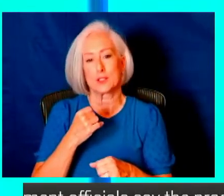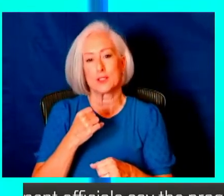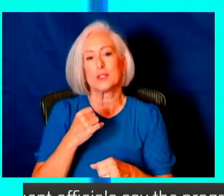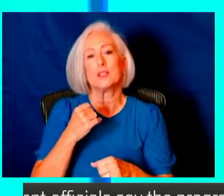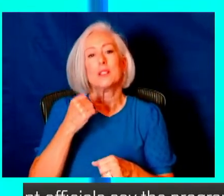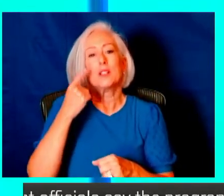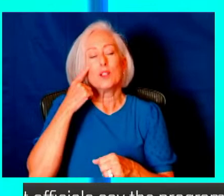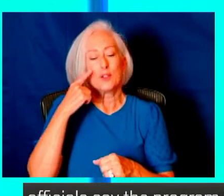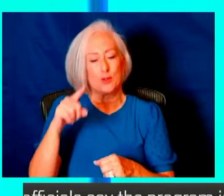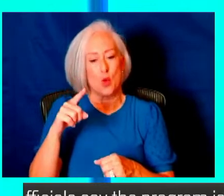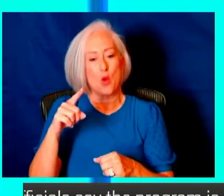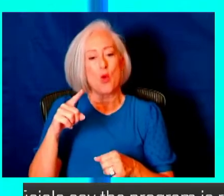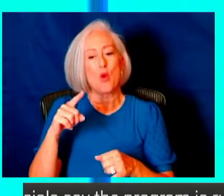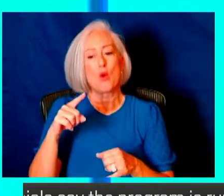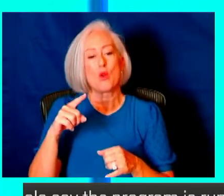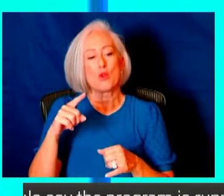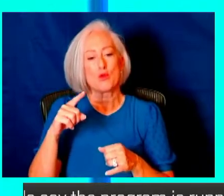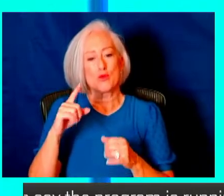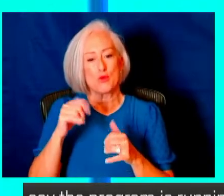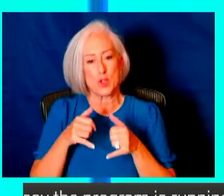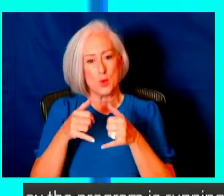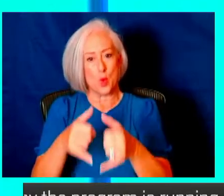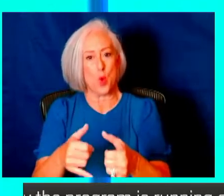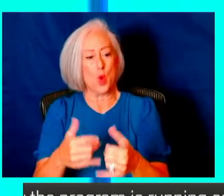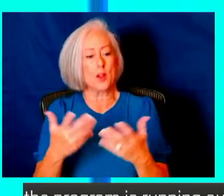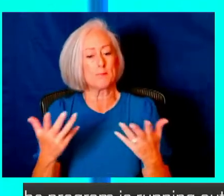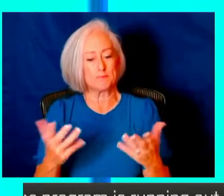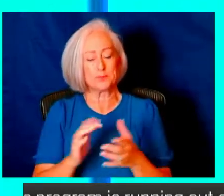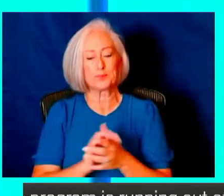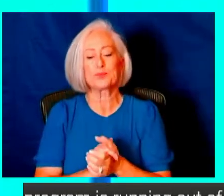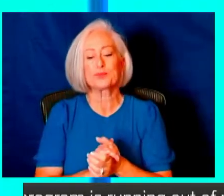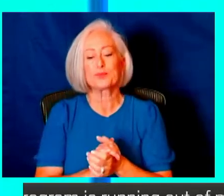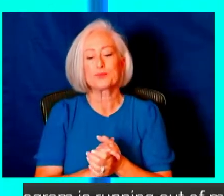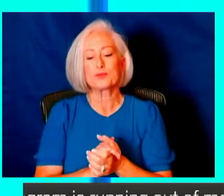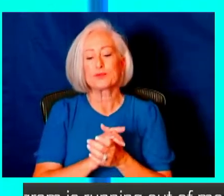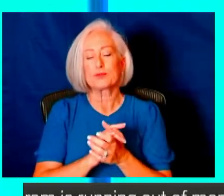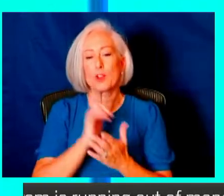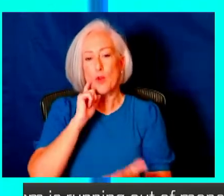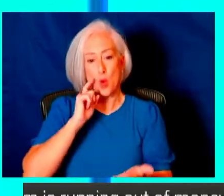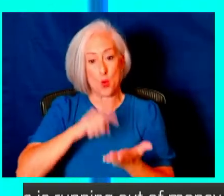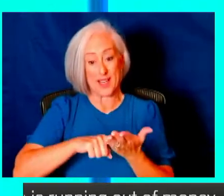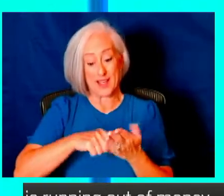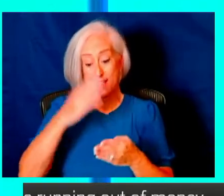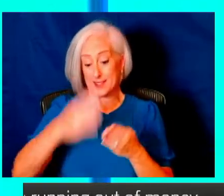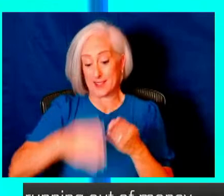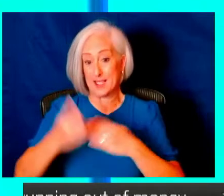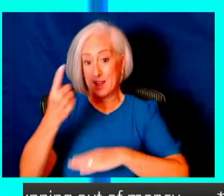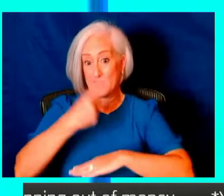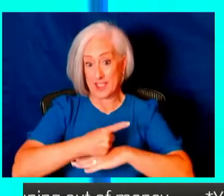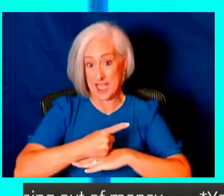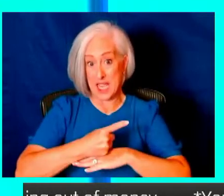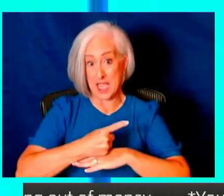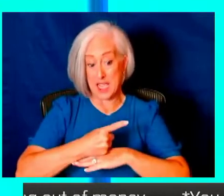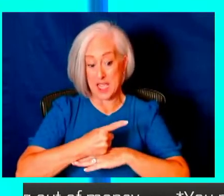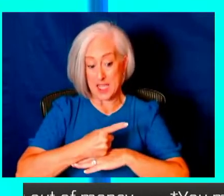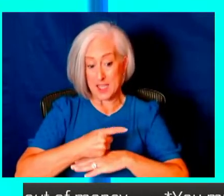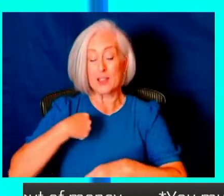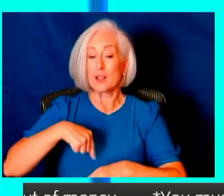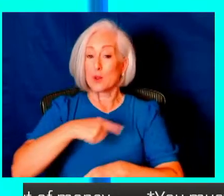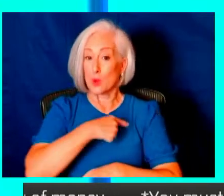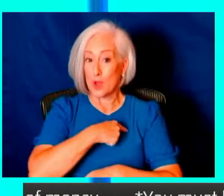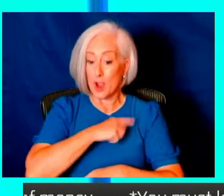and coming from that place, recognizing that at the end of the day, we are all people who all have a lot of